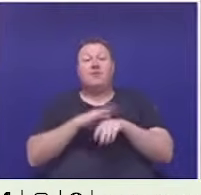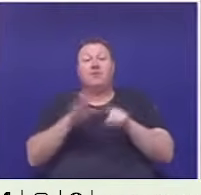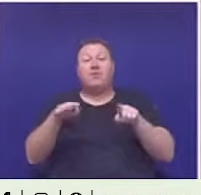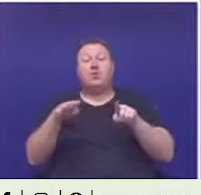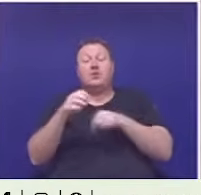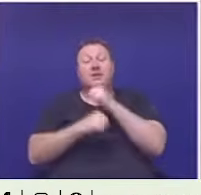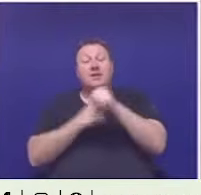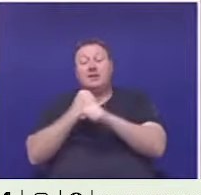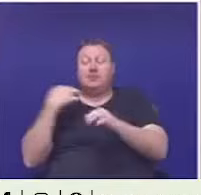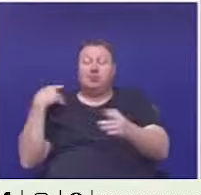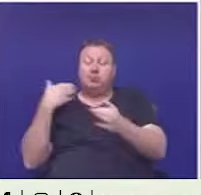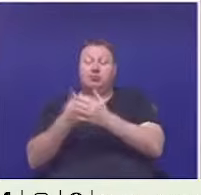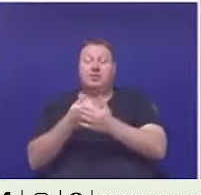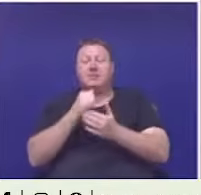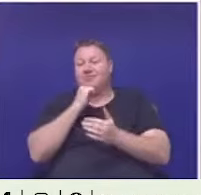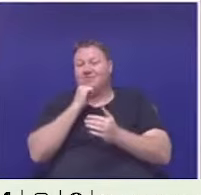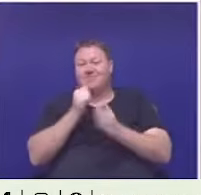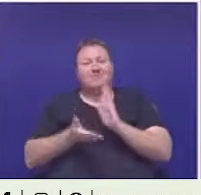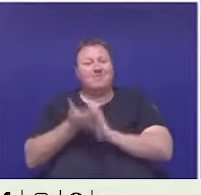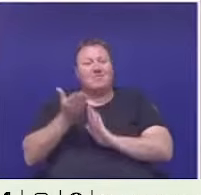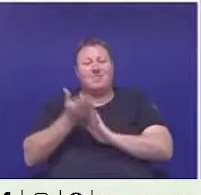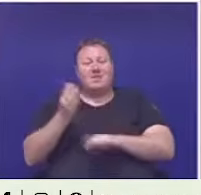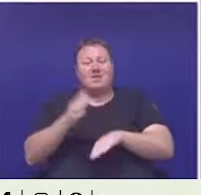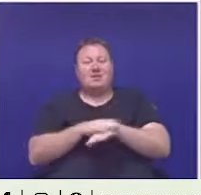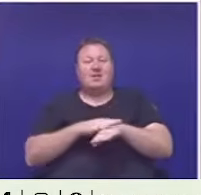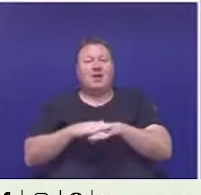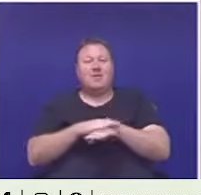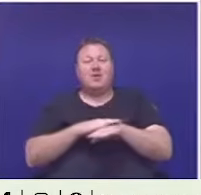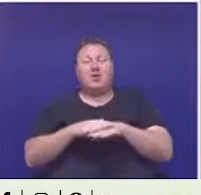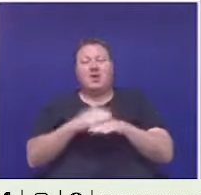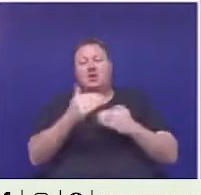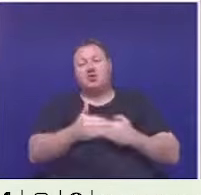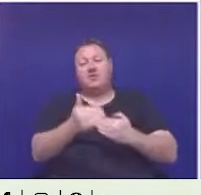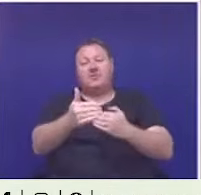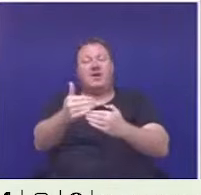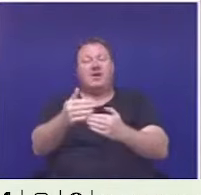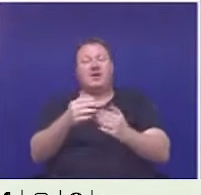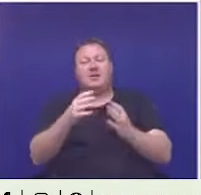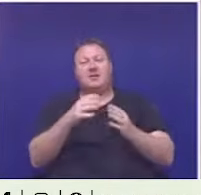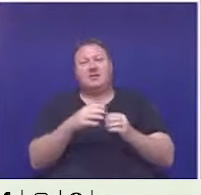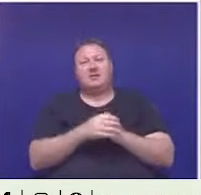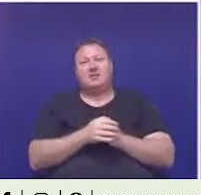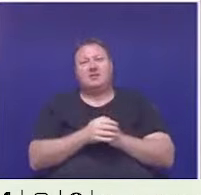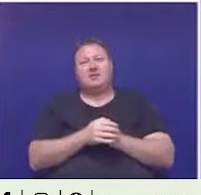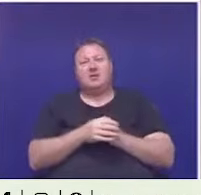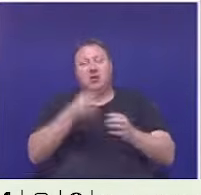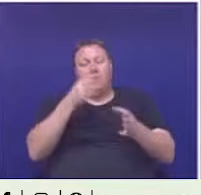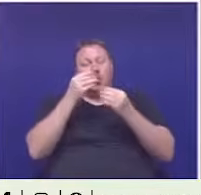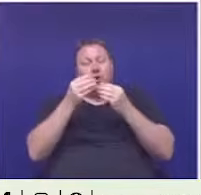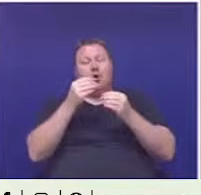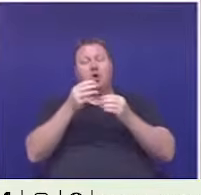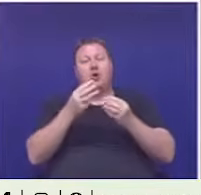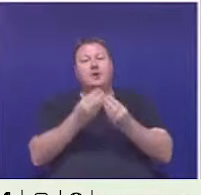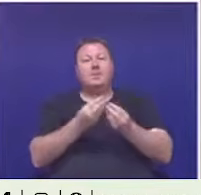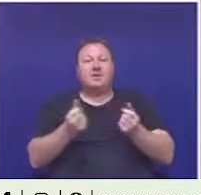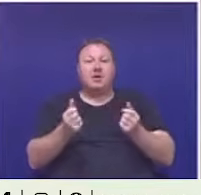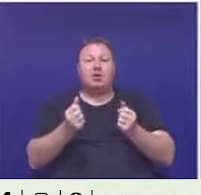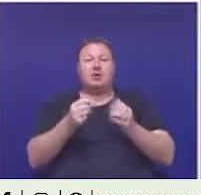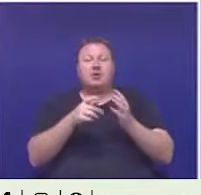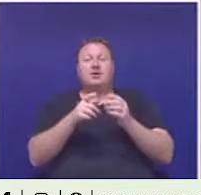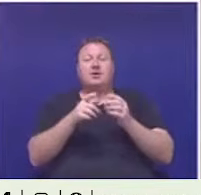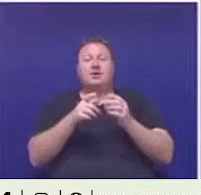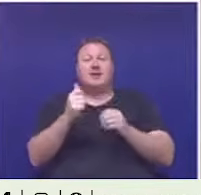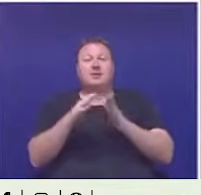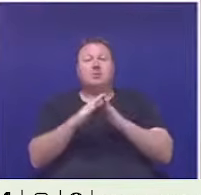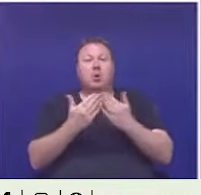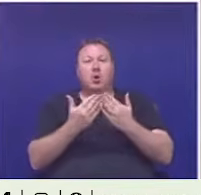been able to update the foundation phase catalog of learning textbook material and workbooks. So what is exciting